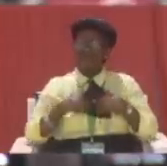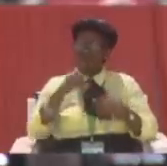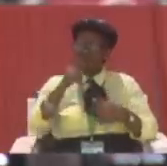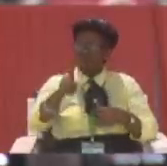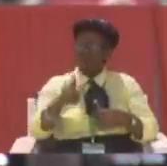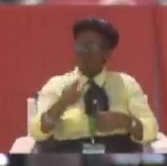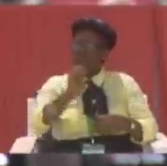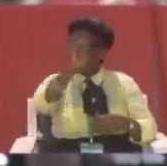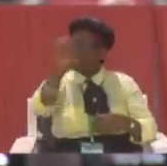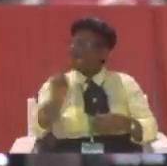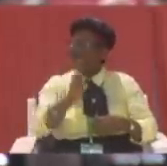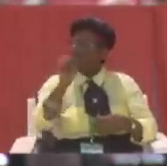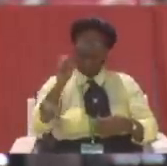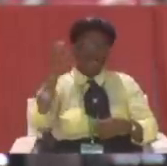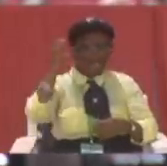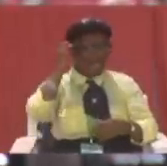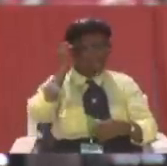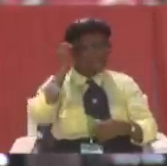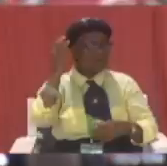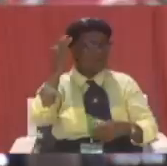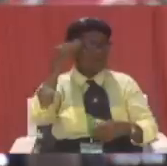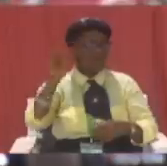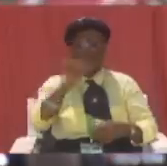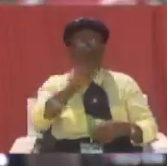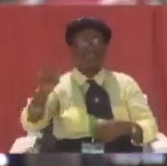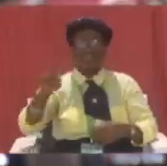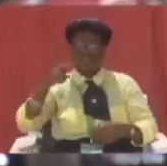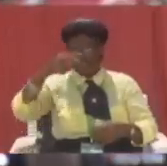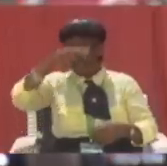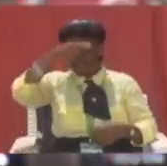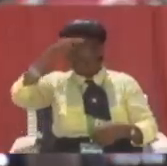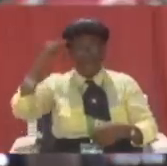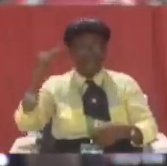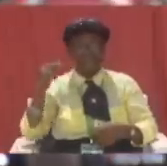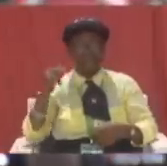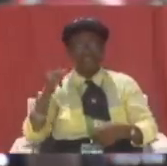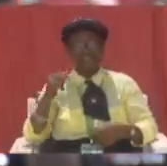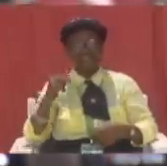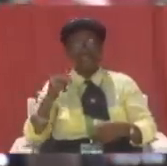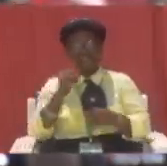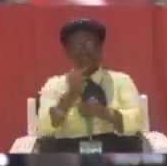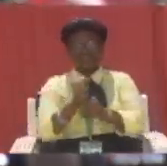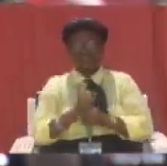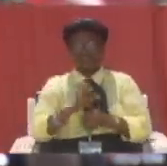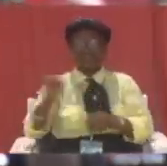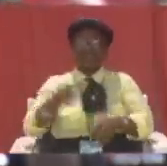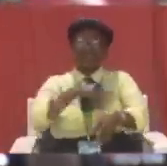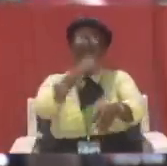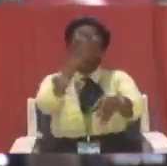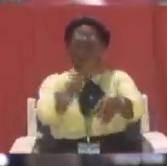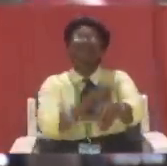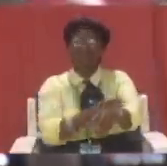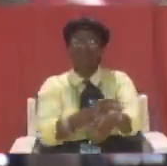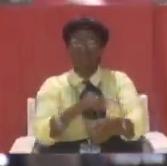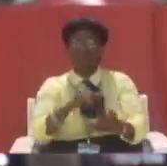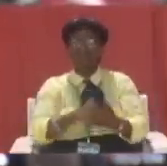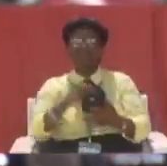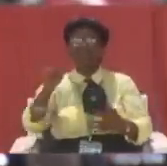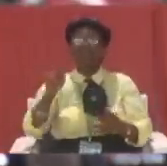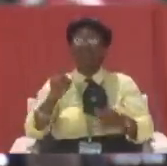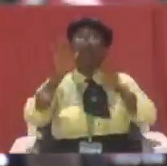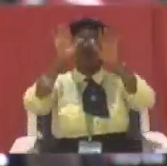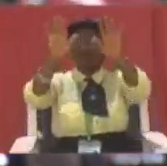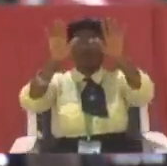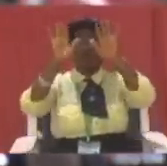of a virgin conceiving. It's a wonder of all ages.